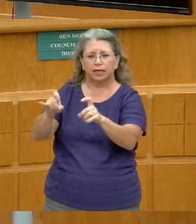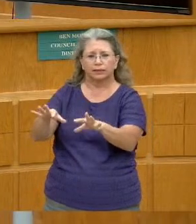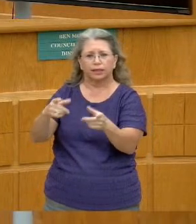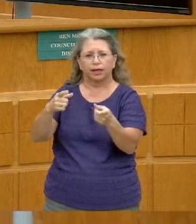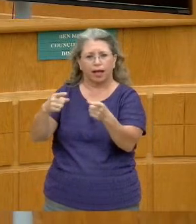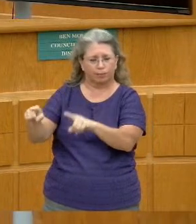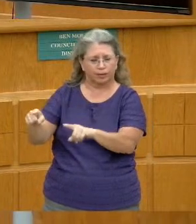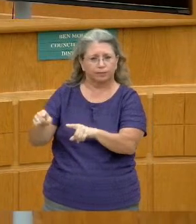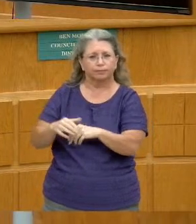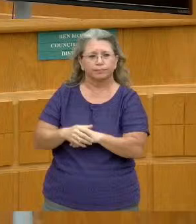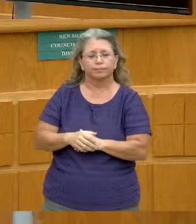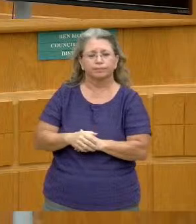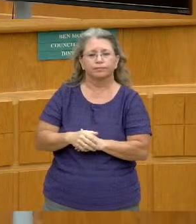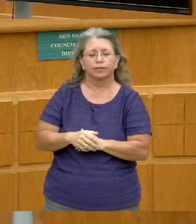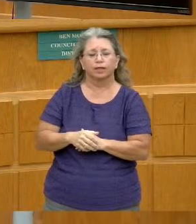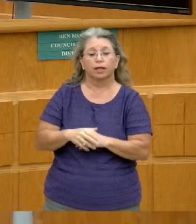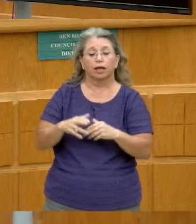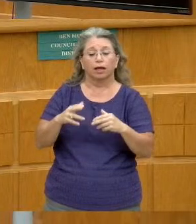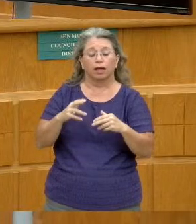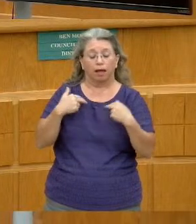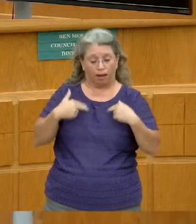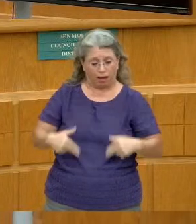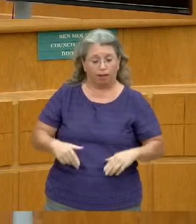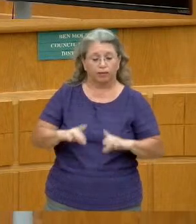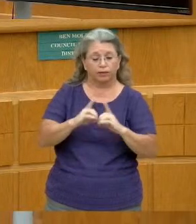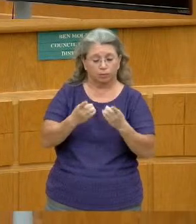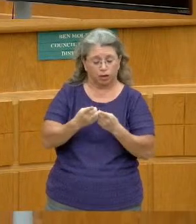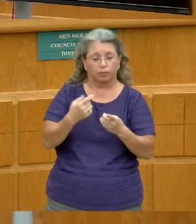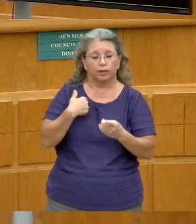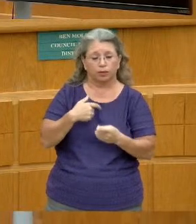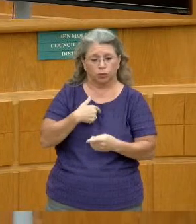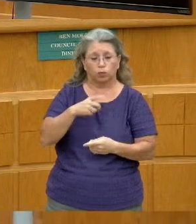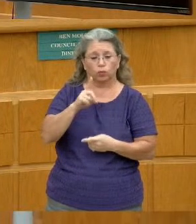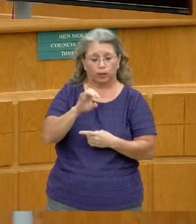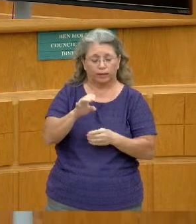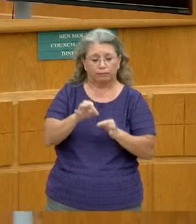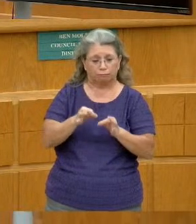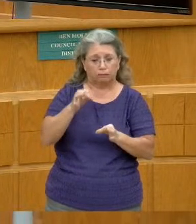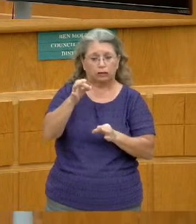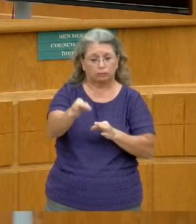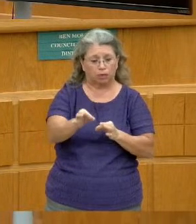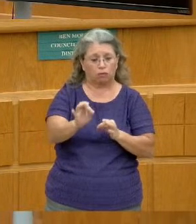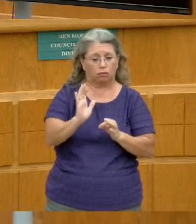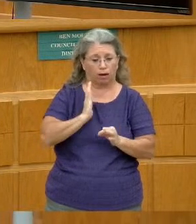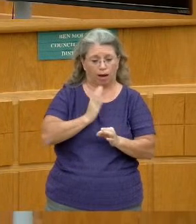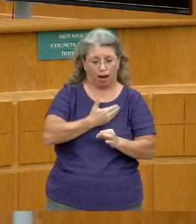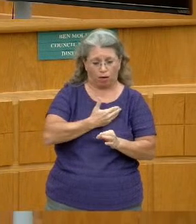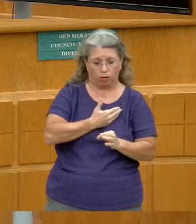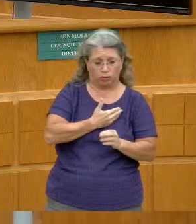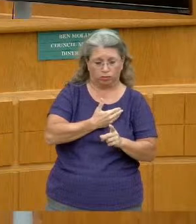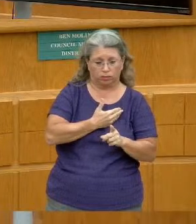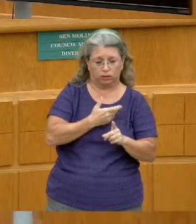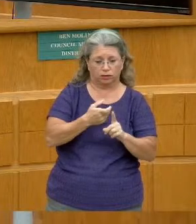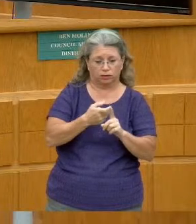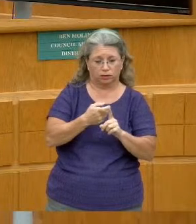And while the health district, we temporarily are rescheduling the one we had yesterday,